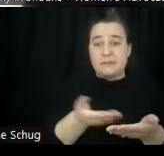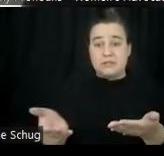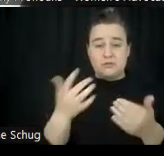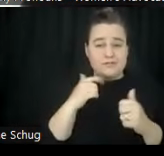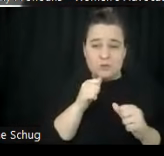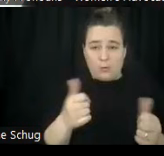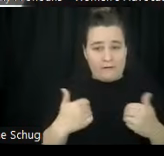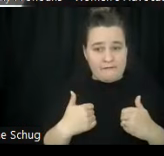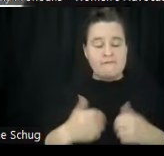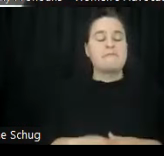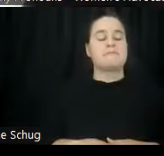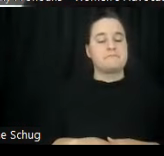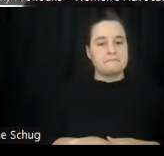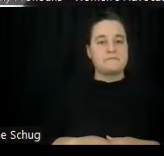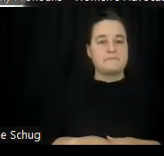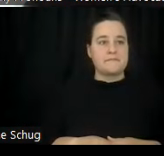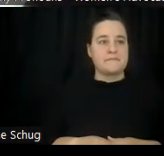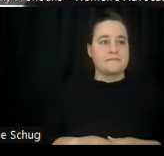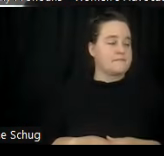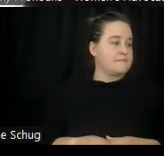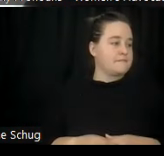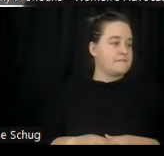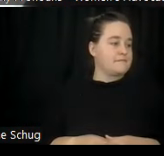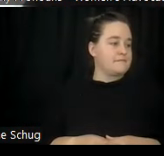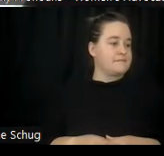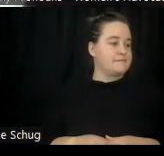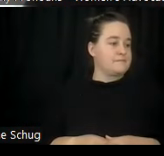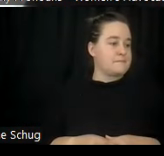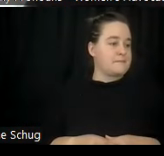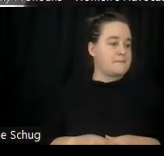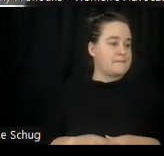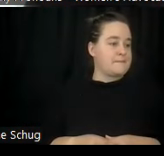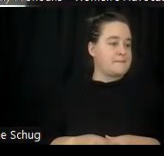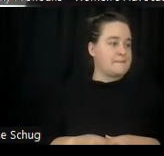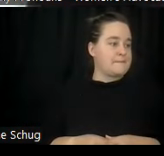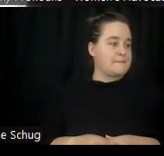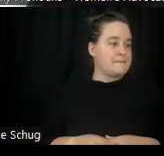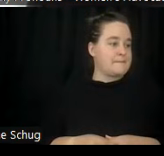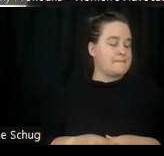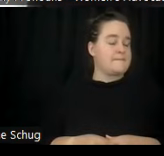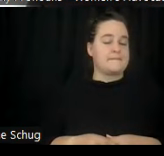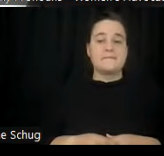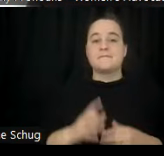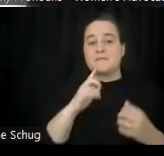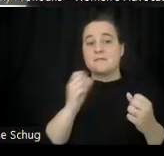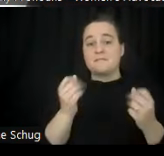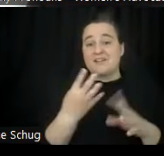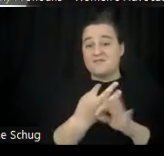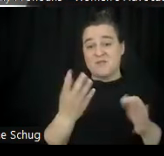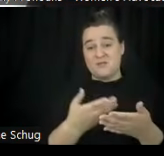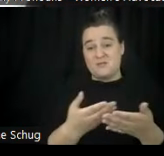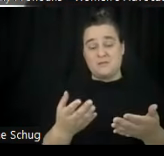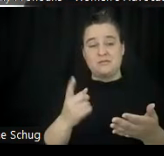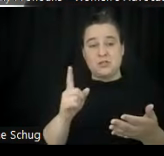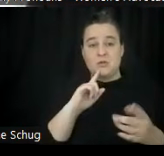materials. And so with that, there are a bunch of free ones that you can order through